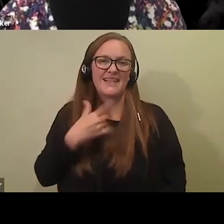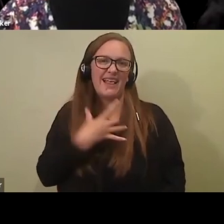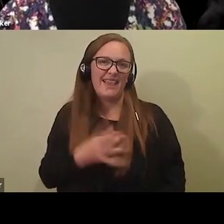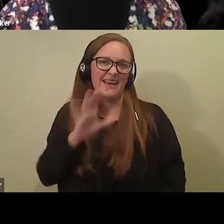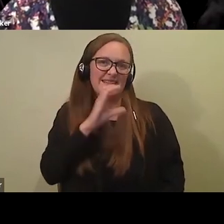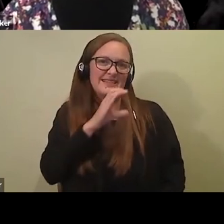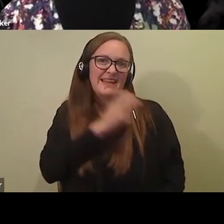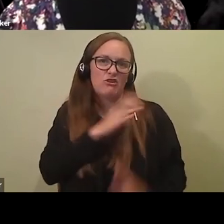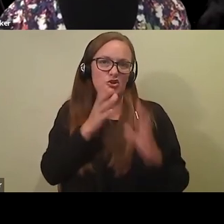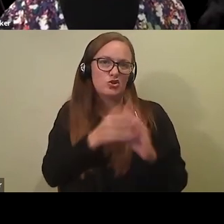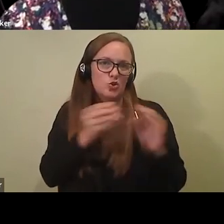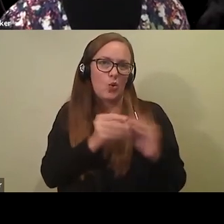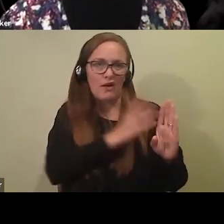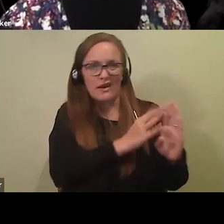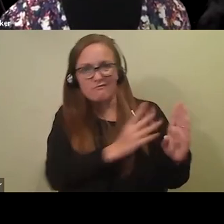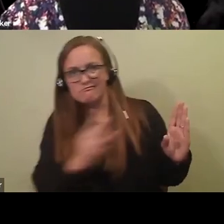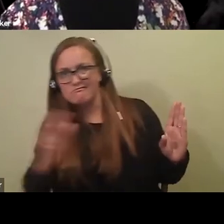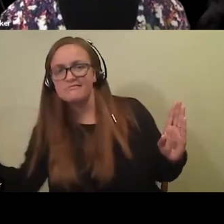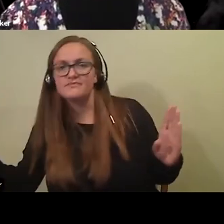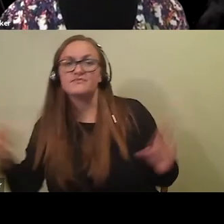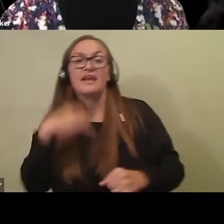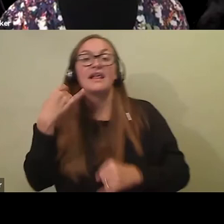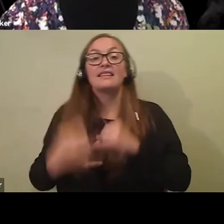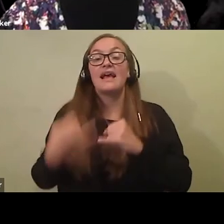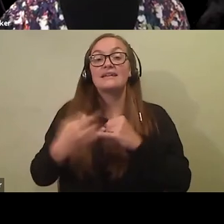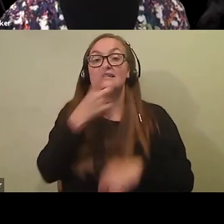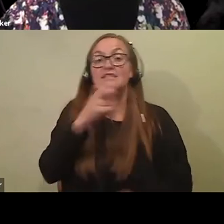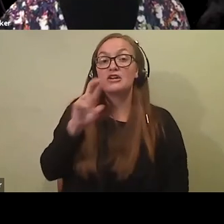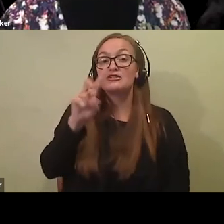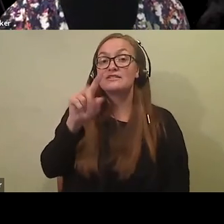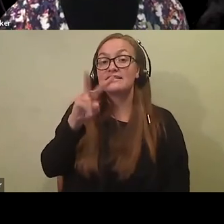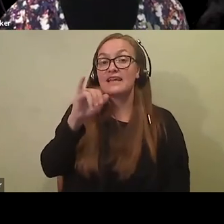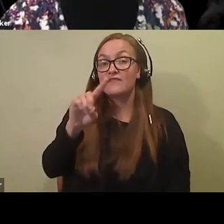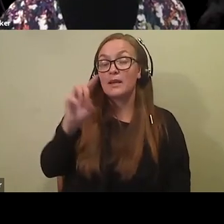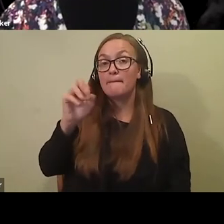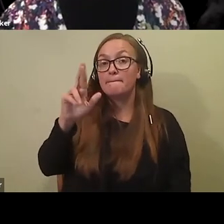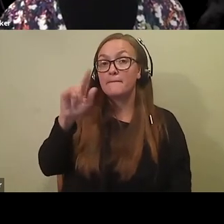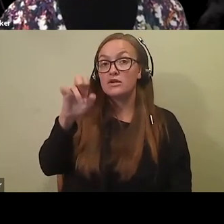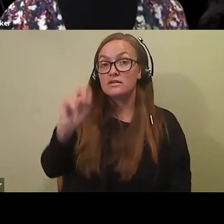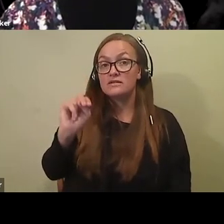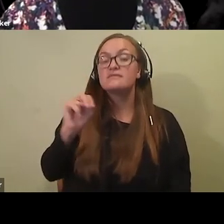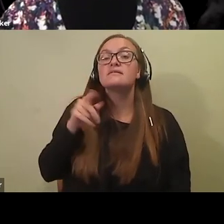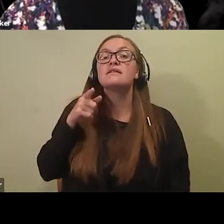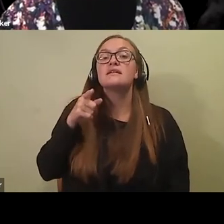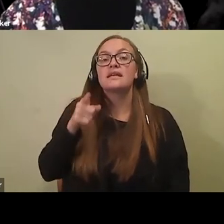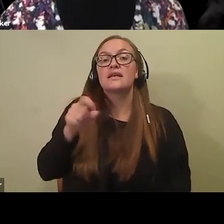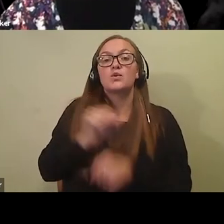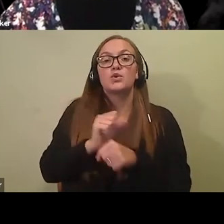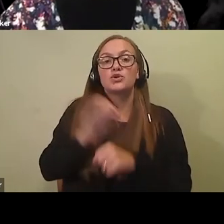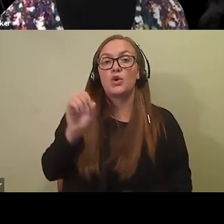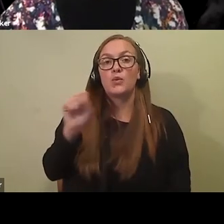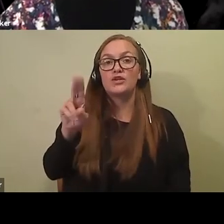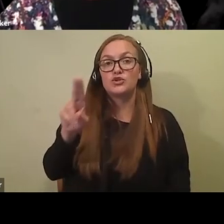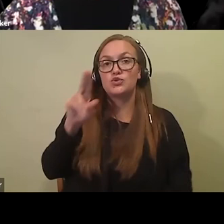Thank you so much. And last, we have Dr. David Martin, who is a postdoctoral research fellow at The Ohio State University's